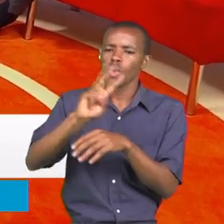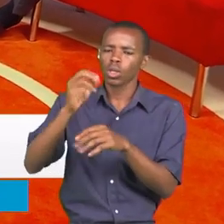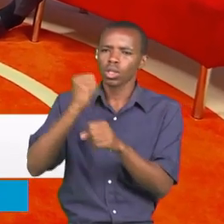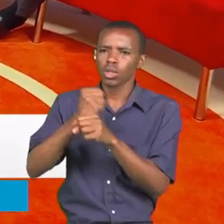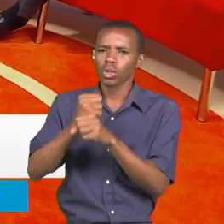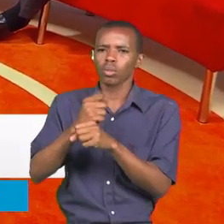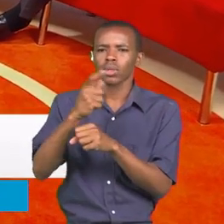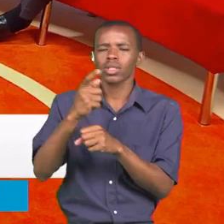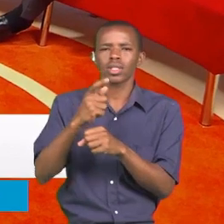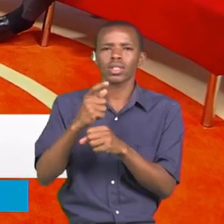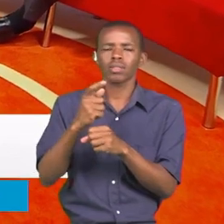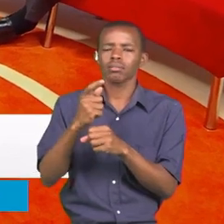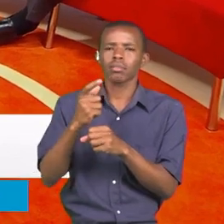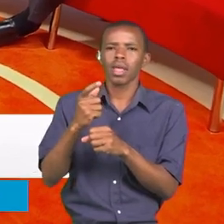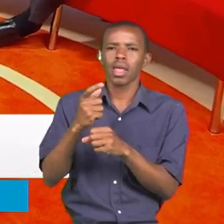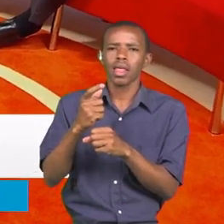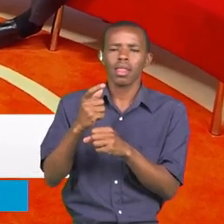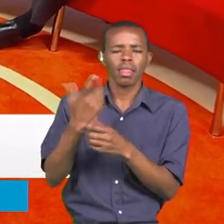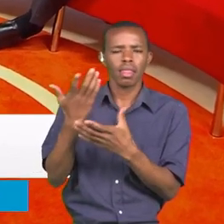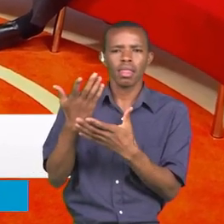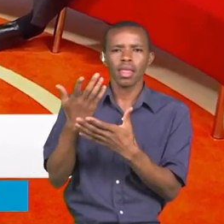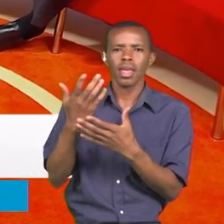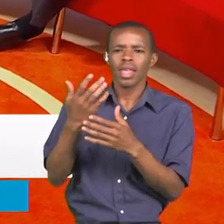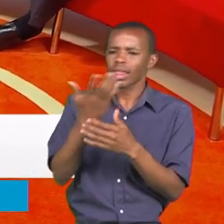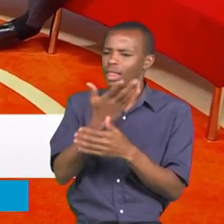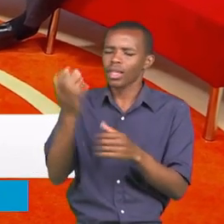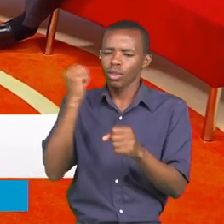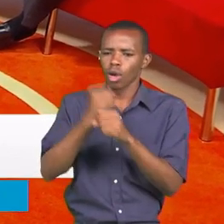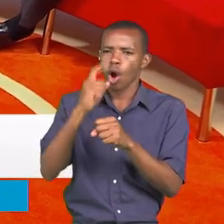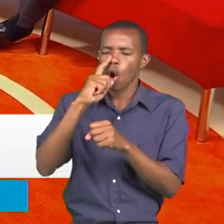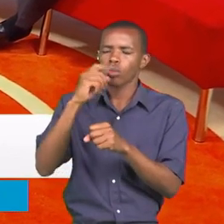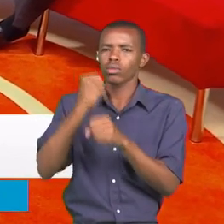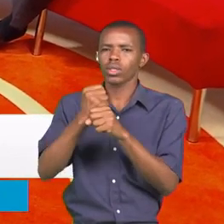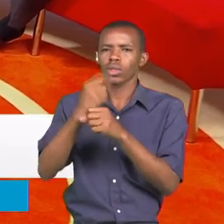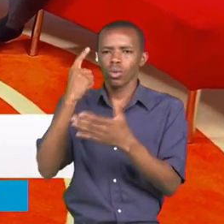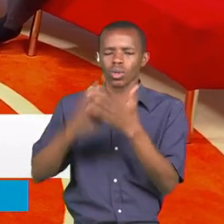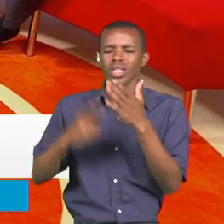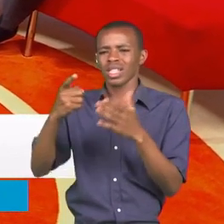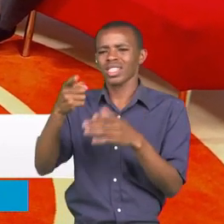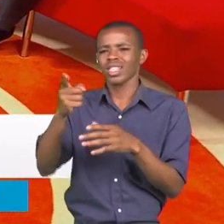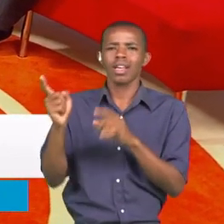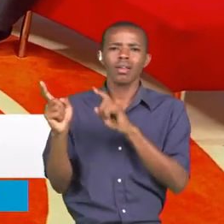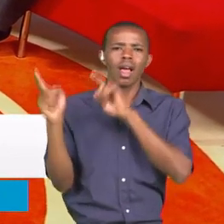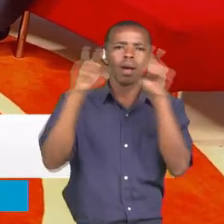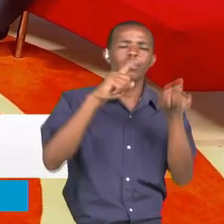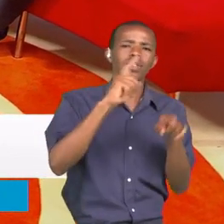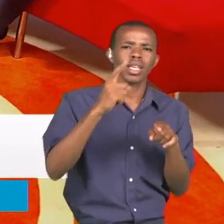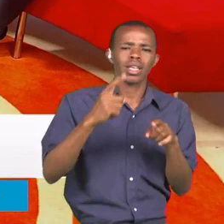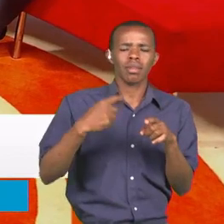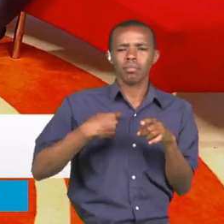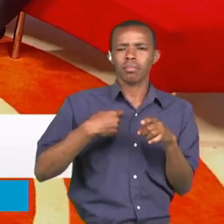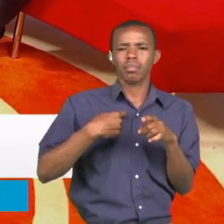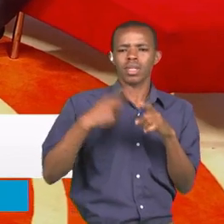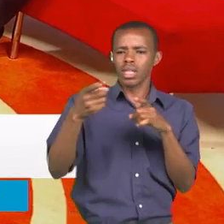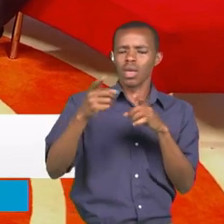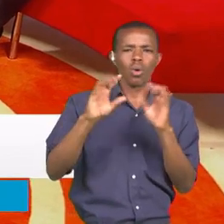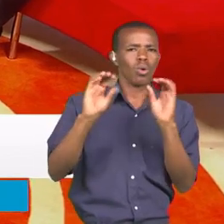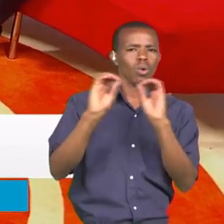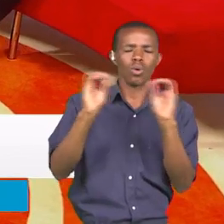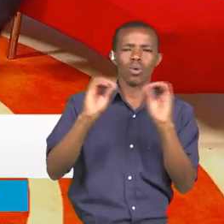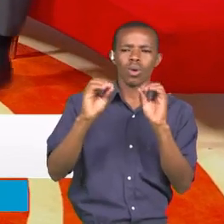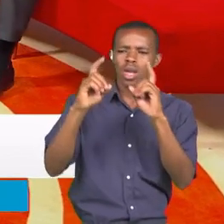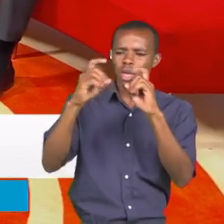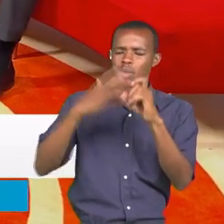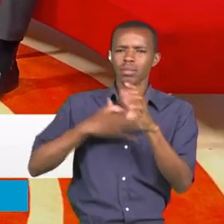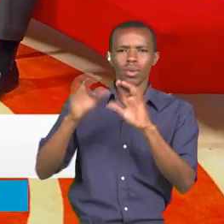very desperate. She can do anything in the house. And she came out and said, this is not me. Please kind of just avoid.